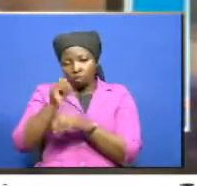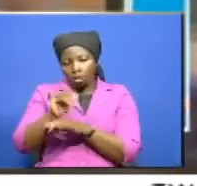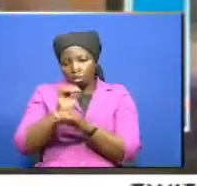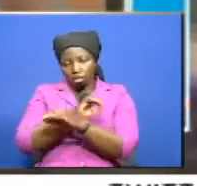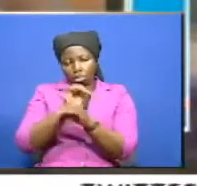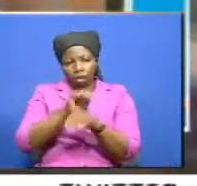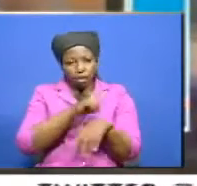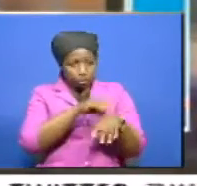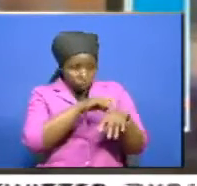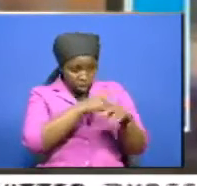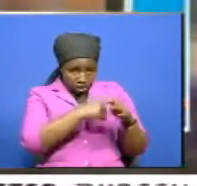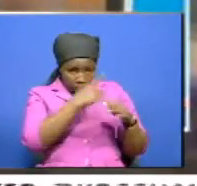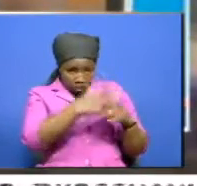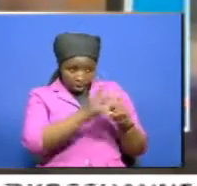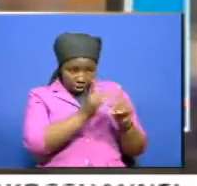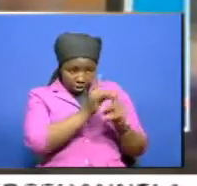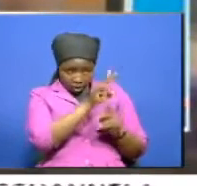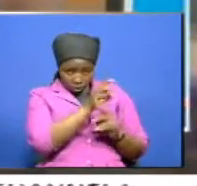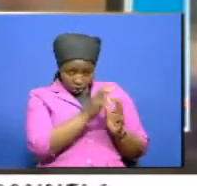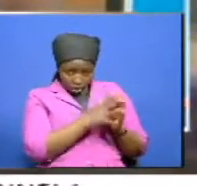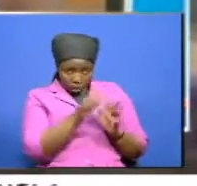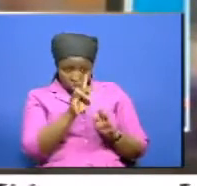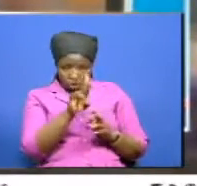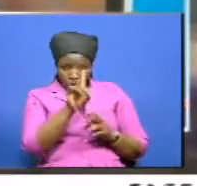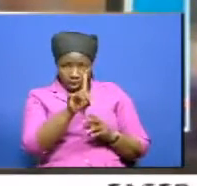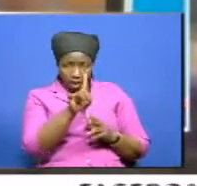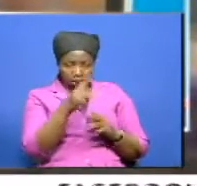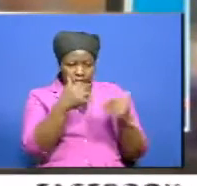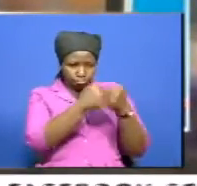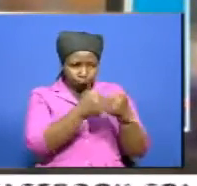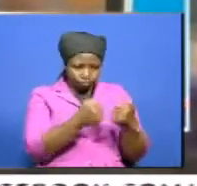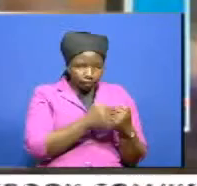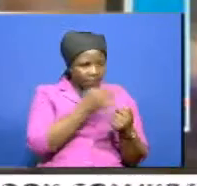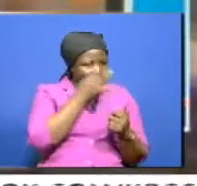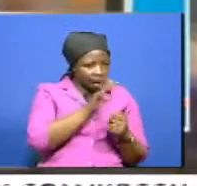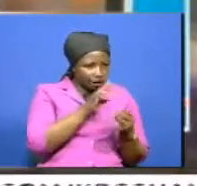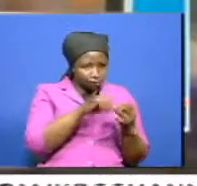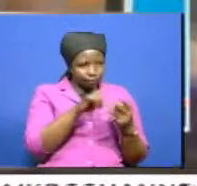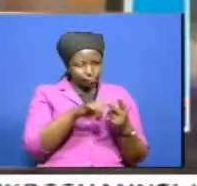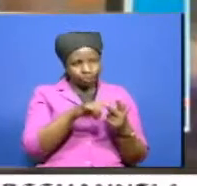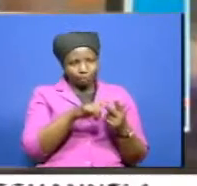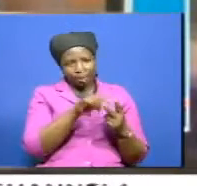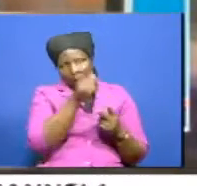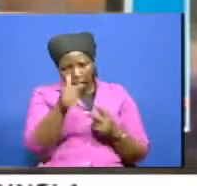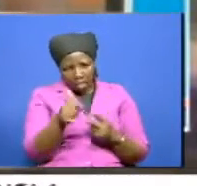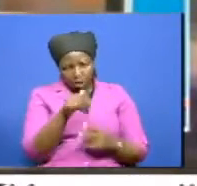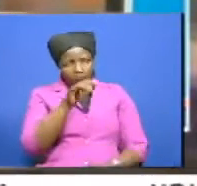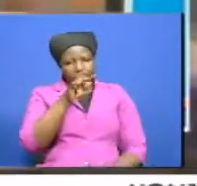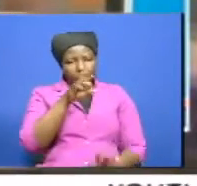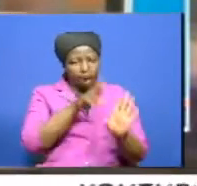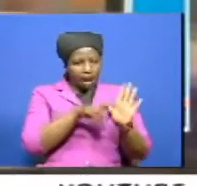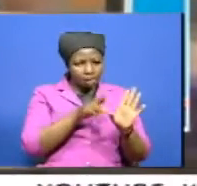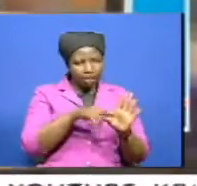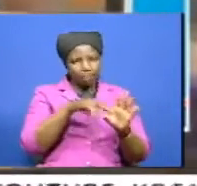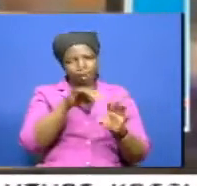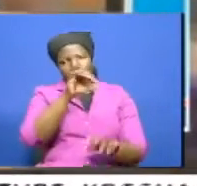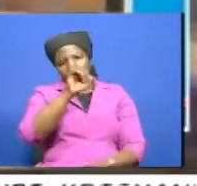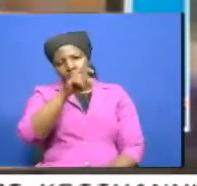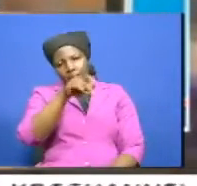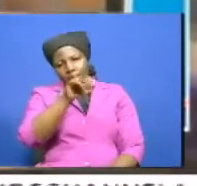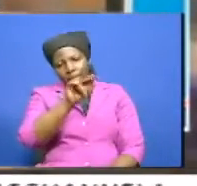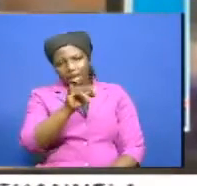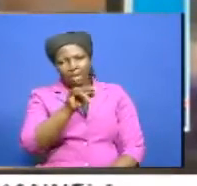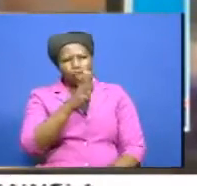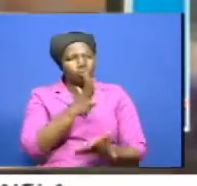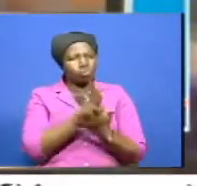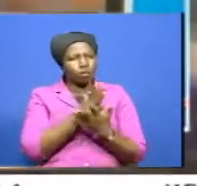on the weekend of the 20th and 21st, playing against France, playing against the United States, playing against Russia, playing against Spain, it was